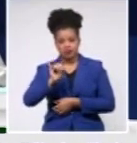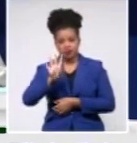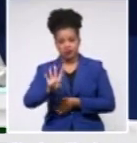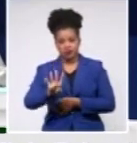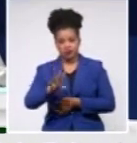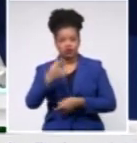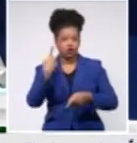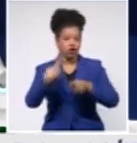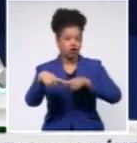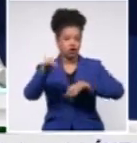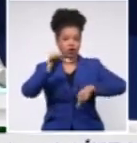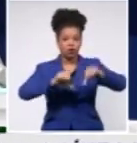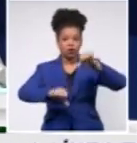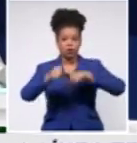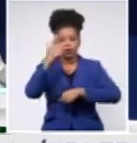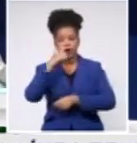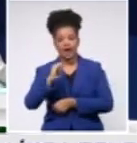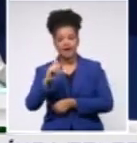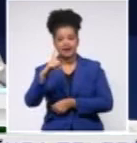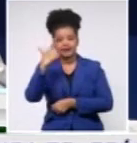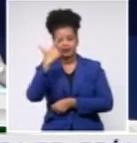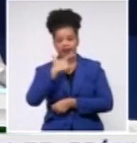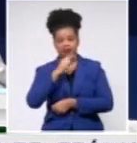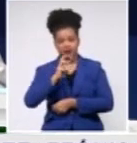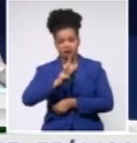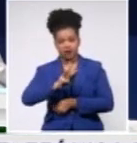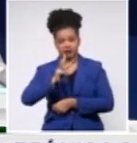in the Fructuoso Rodriguez Hospital,